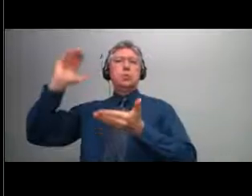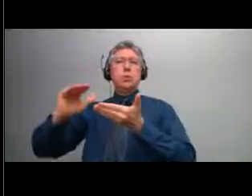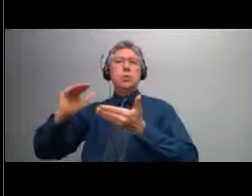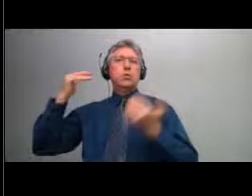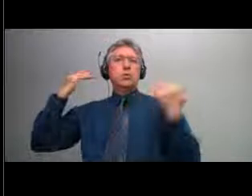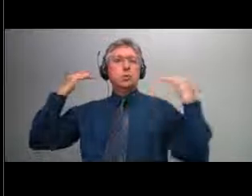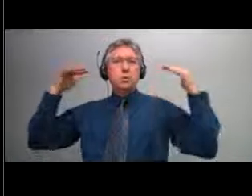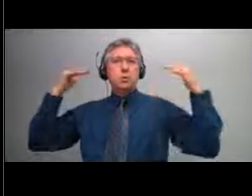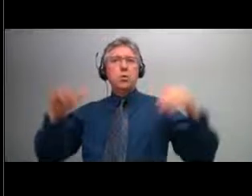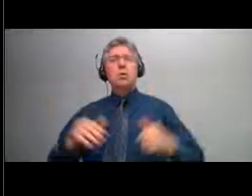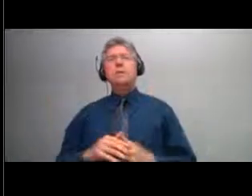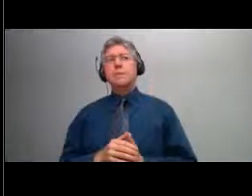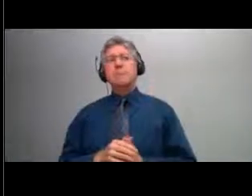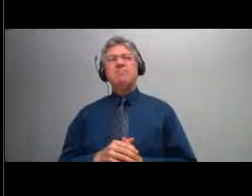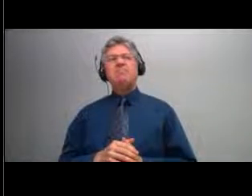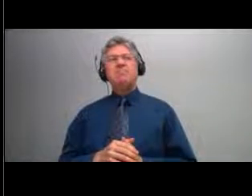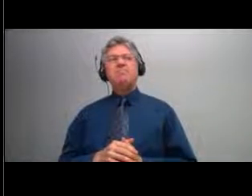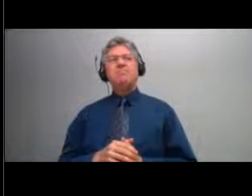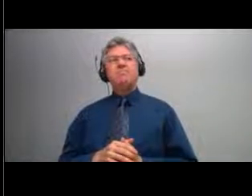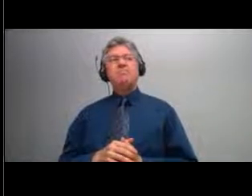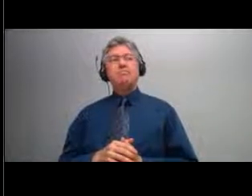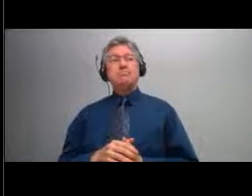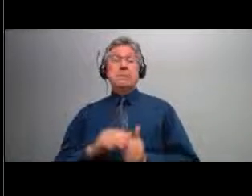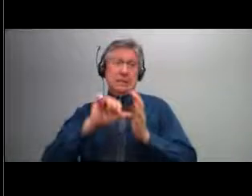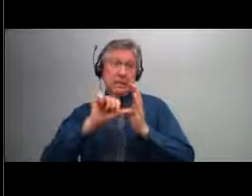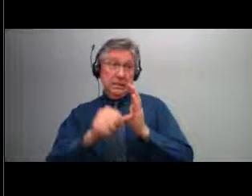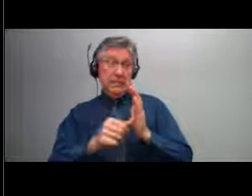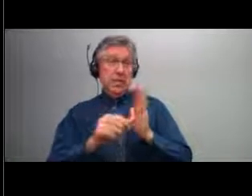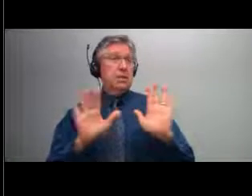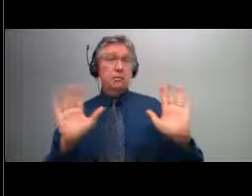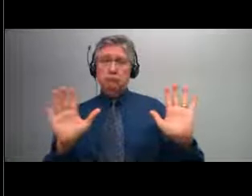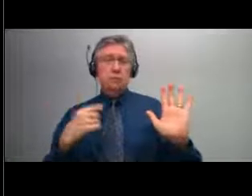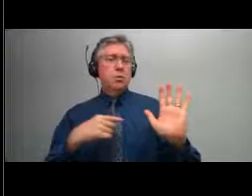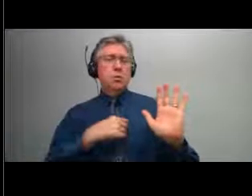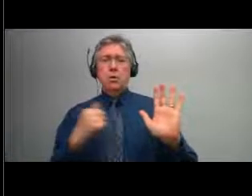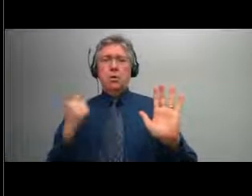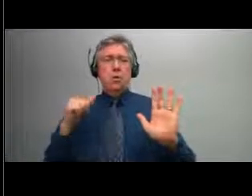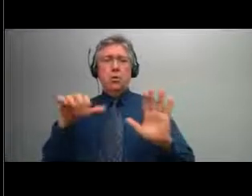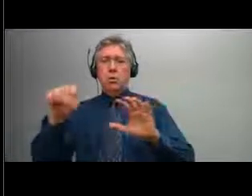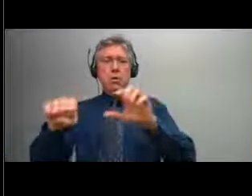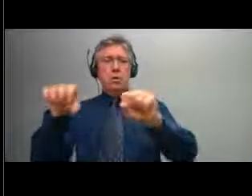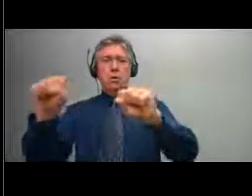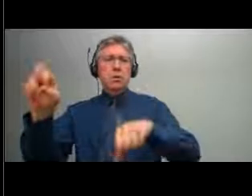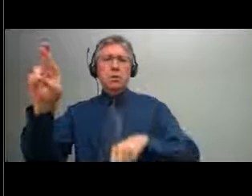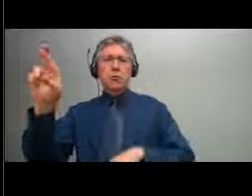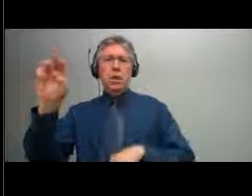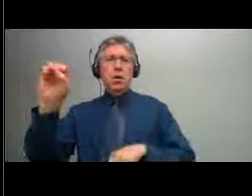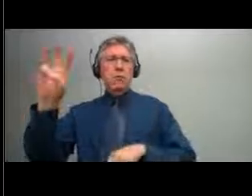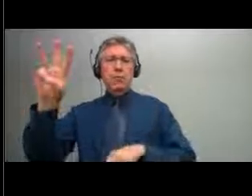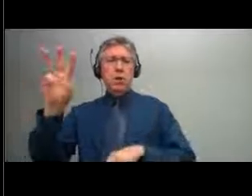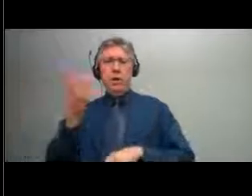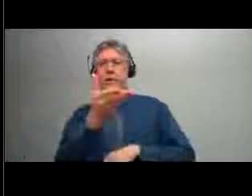So just to emphasize again, we are not acquiring any right away from that community.